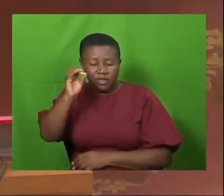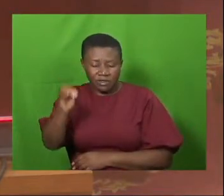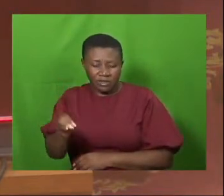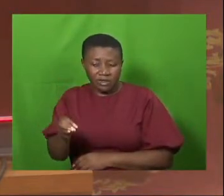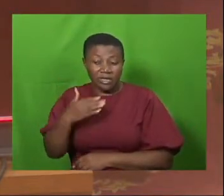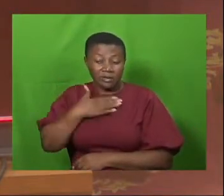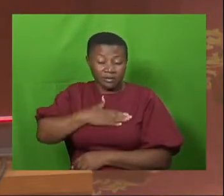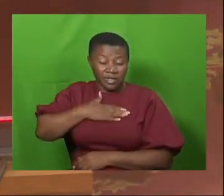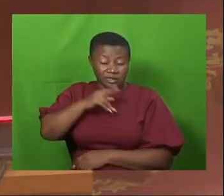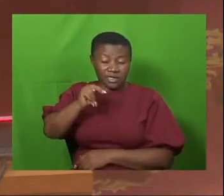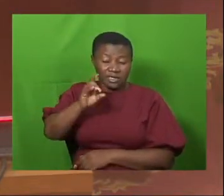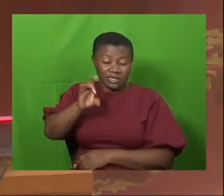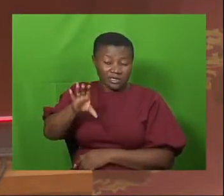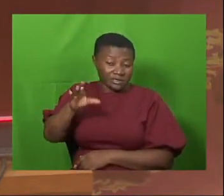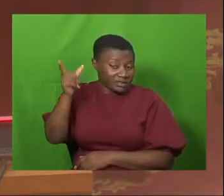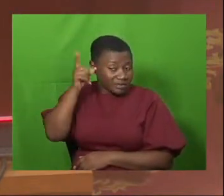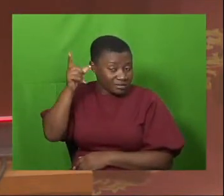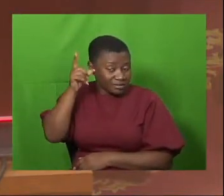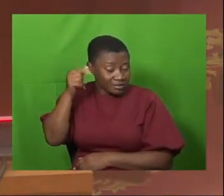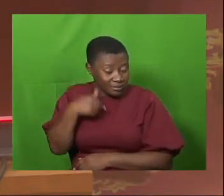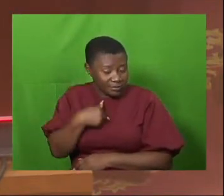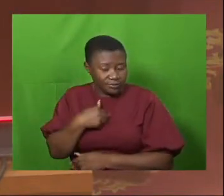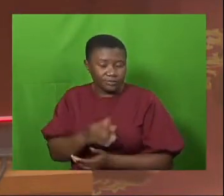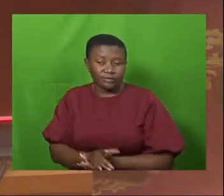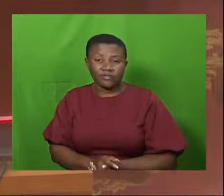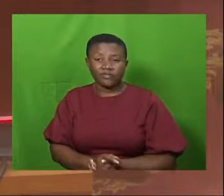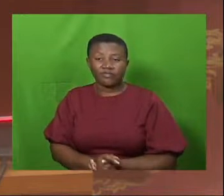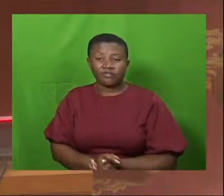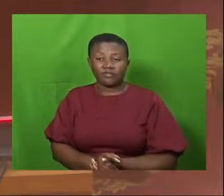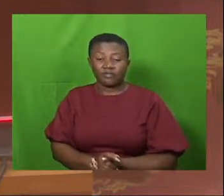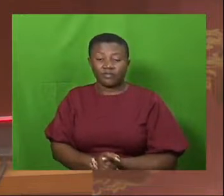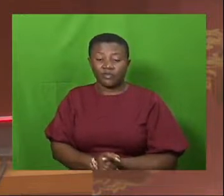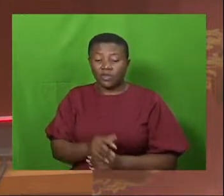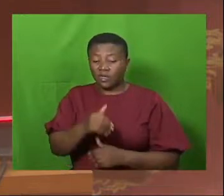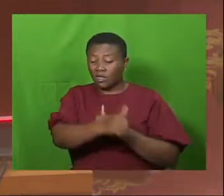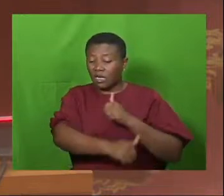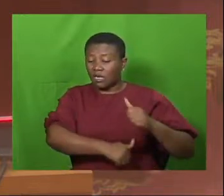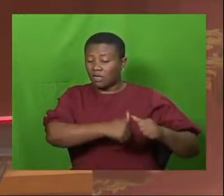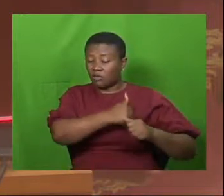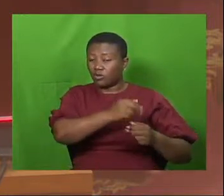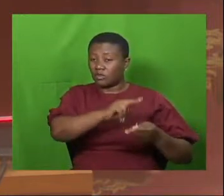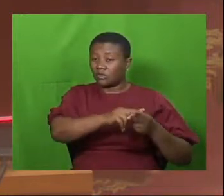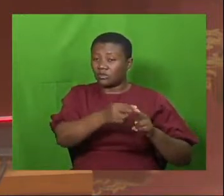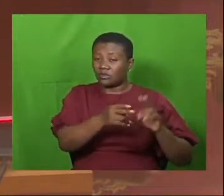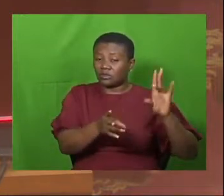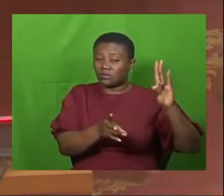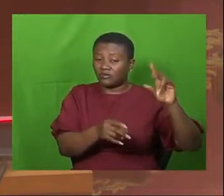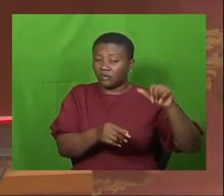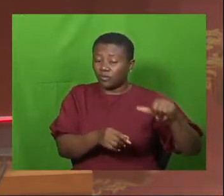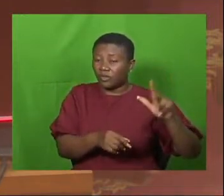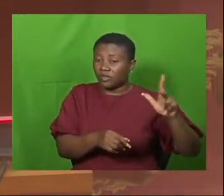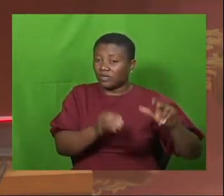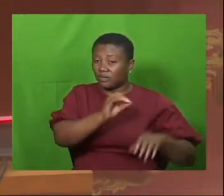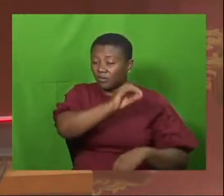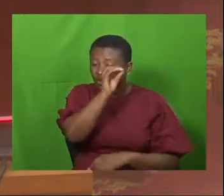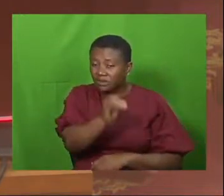attention, the annual average of 7%, up from the 3.4% in 2016,